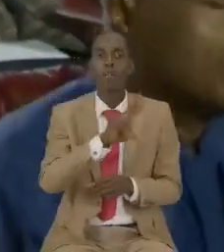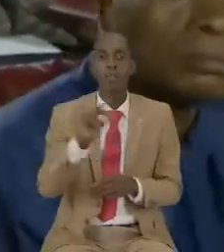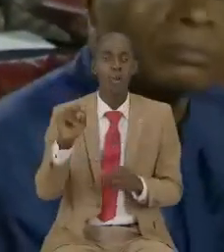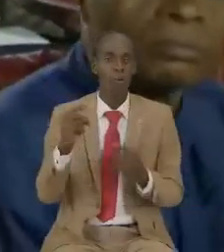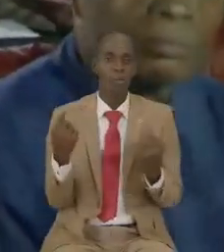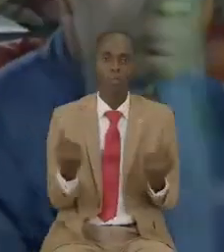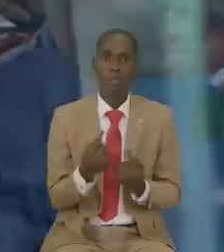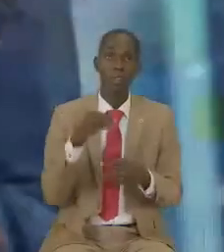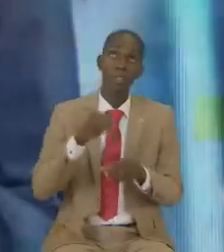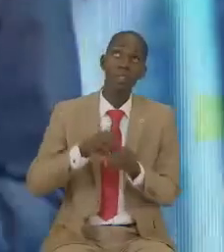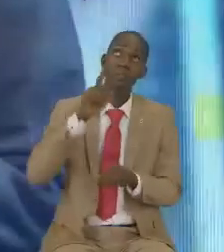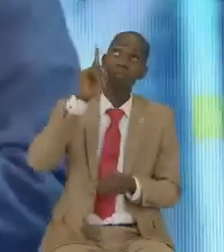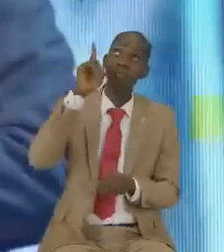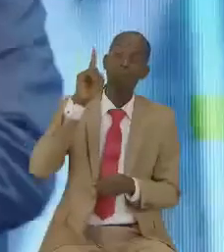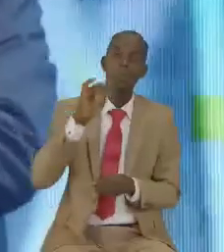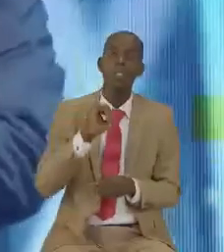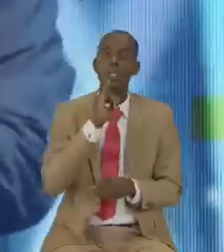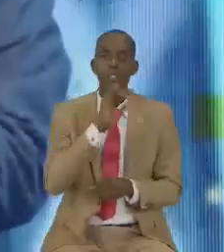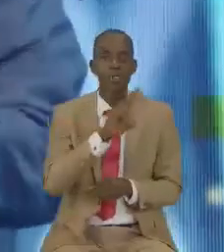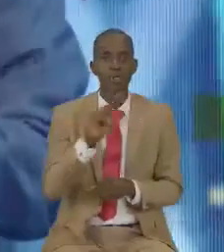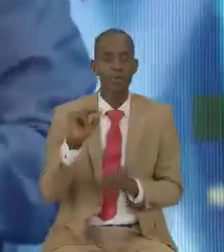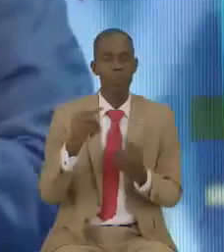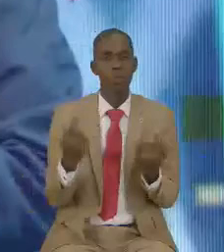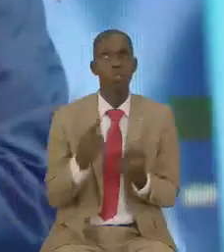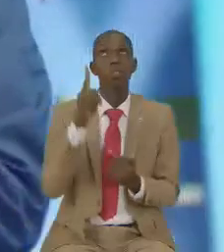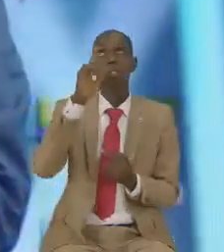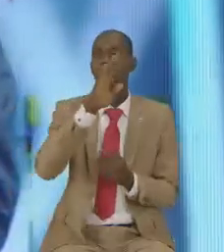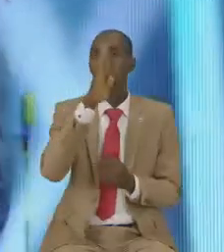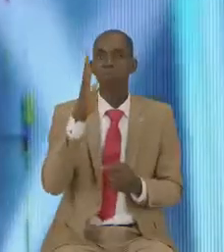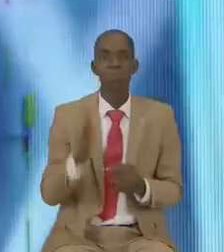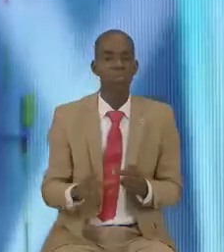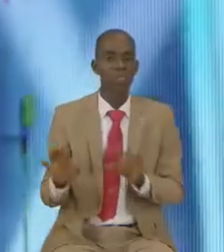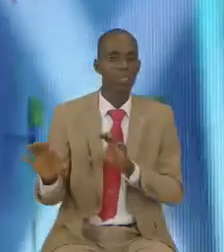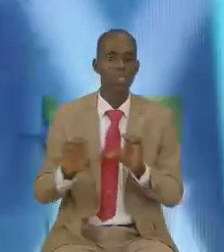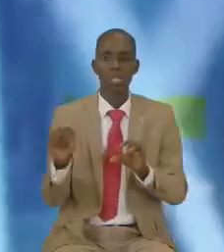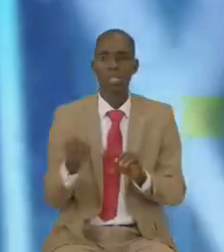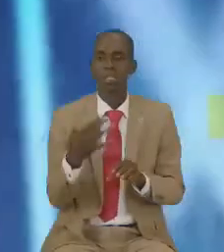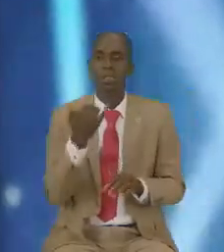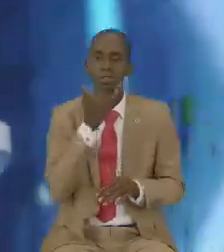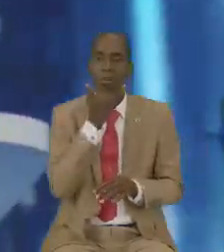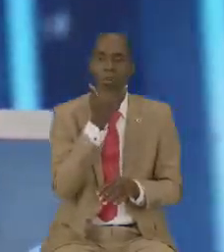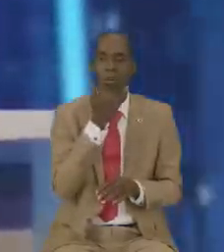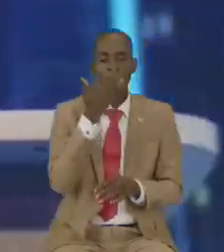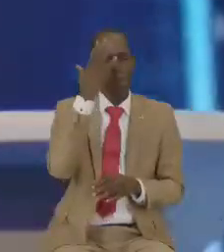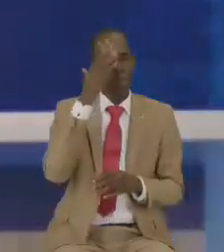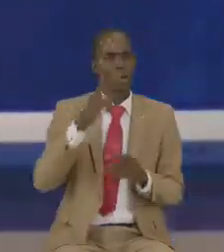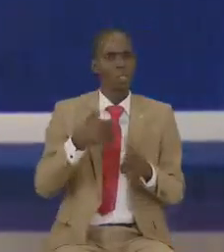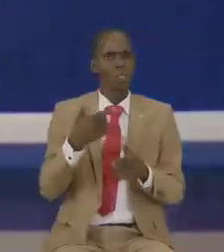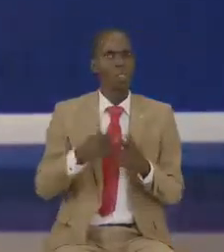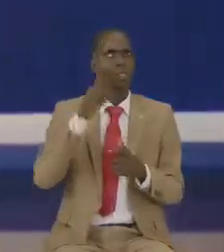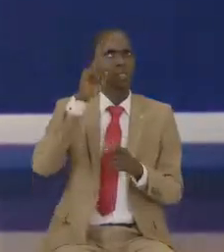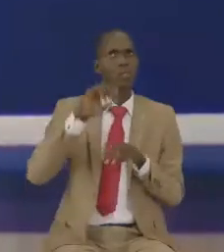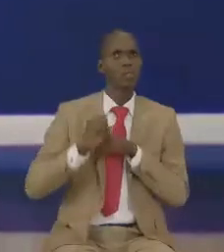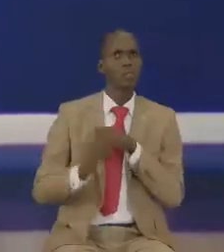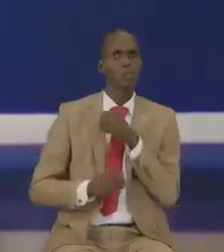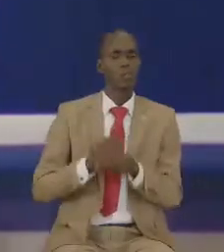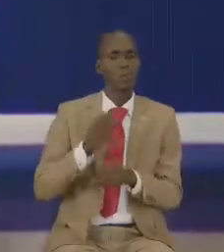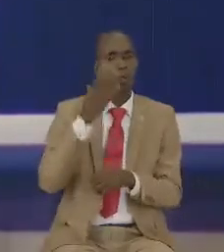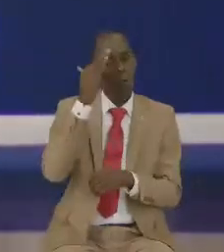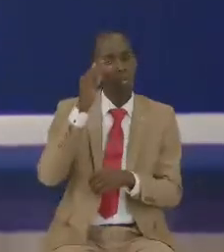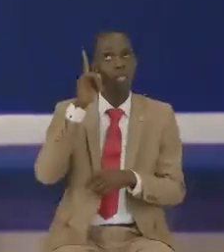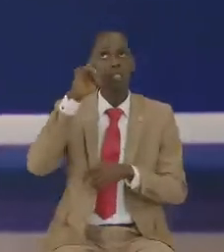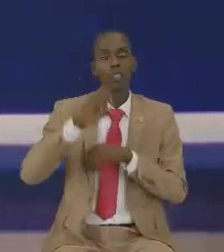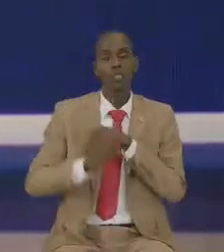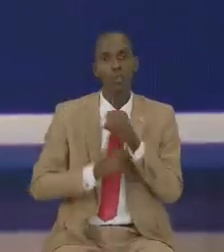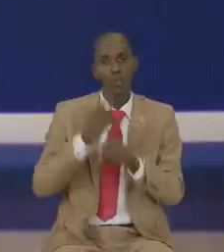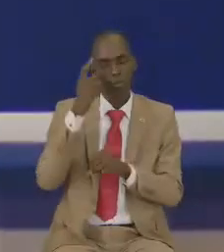In Him is no sin. He never did anything wrong. Why then did He suffer? He suffered for you.